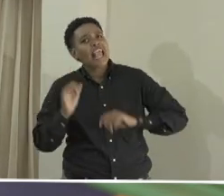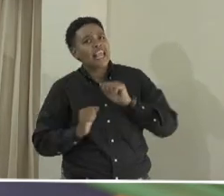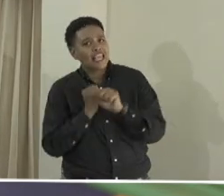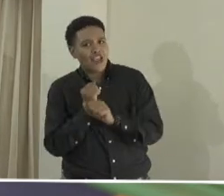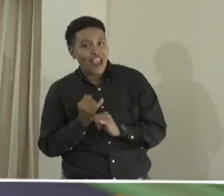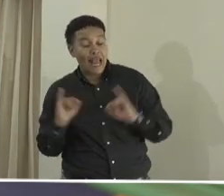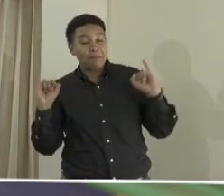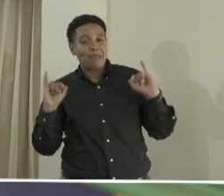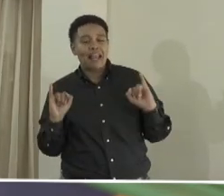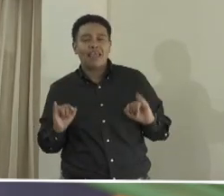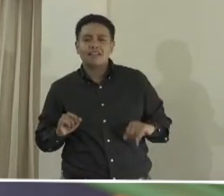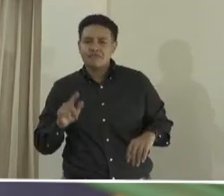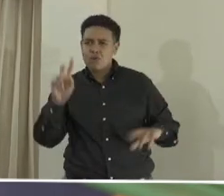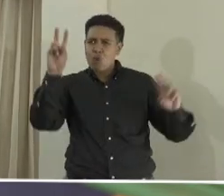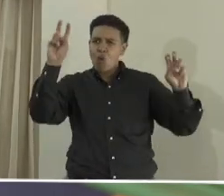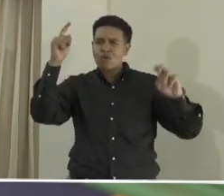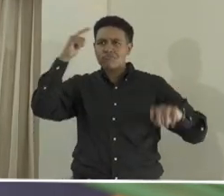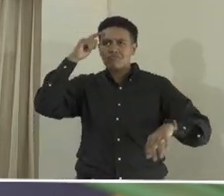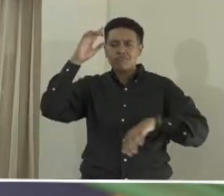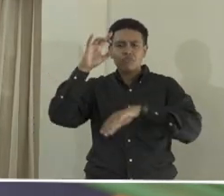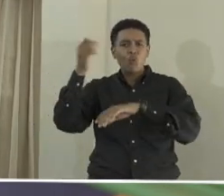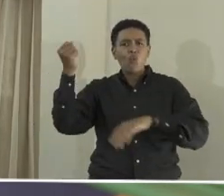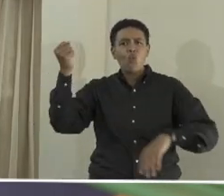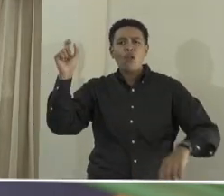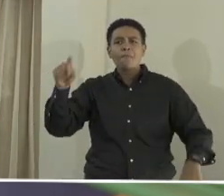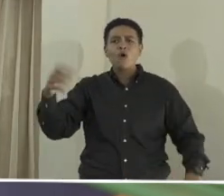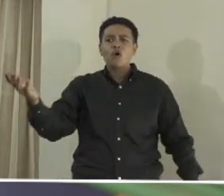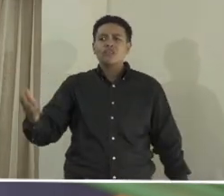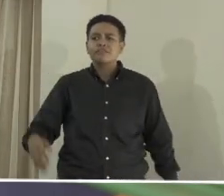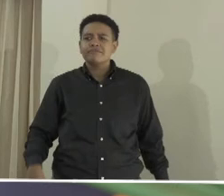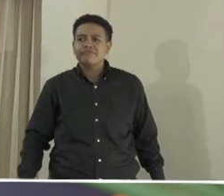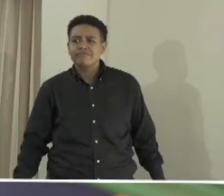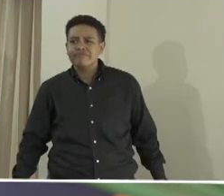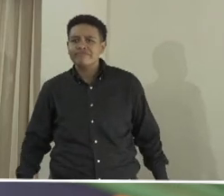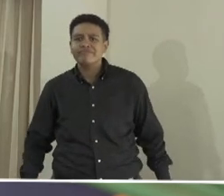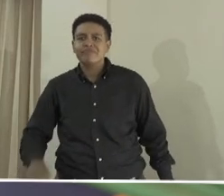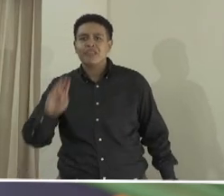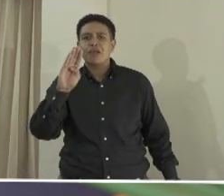mind. In the best of Bustamante,